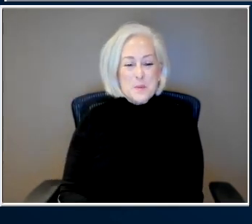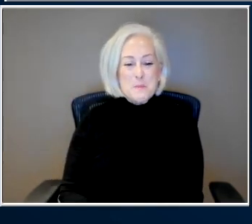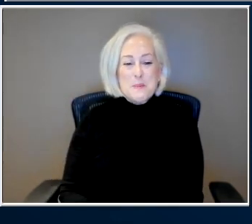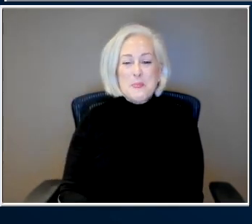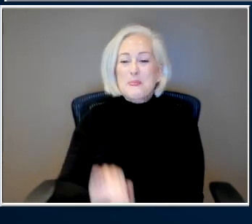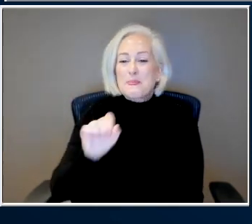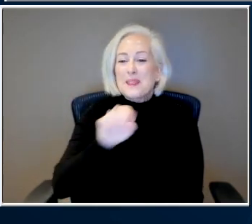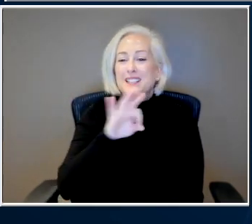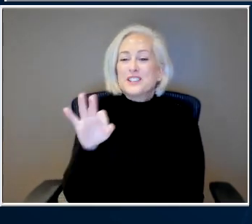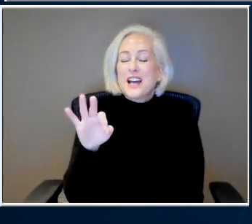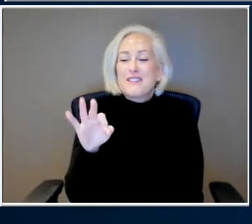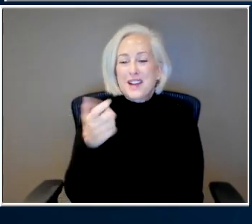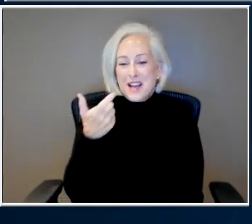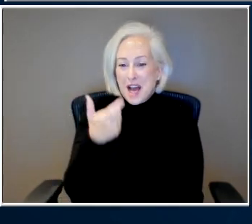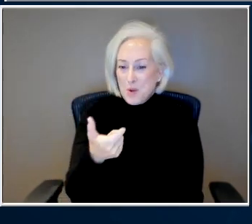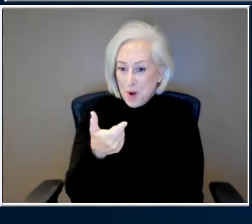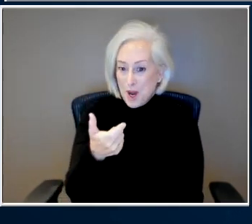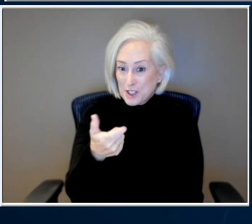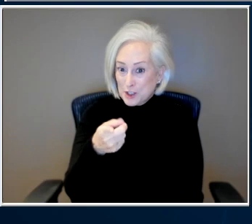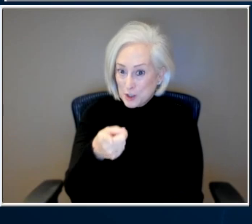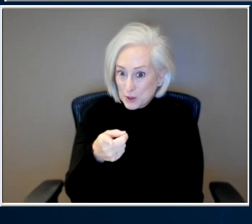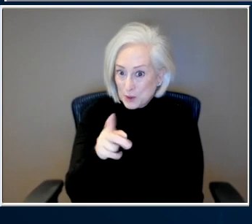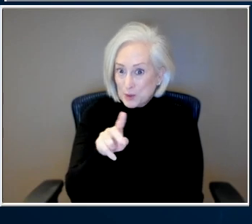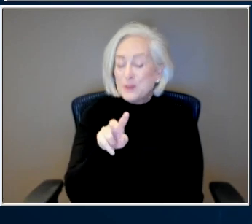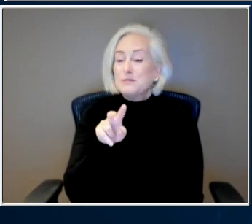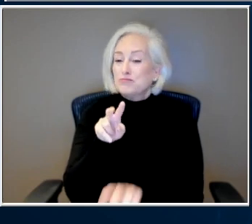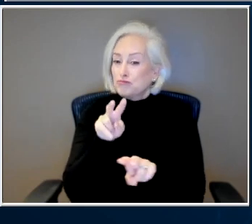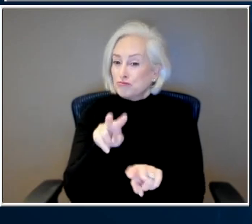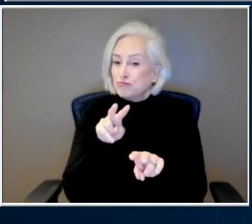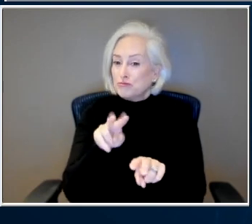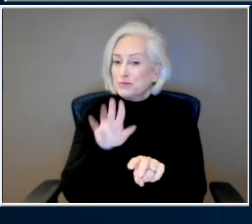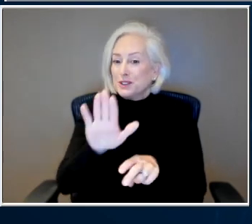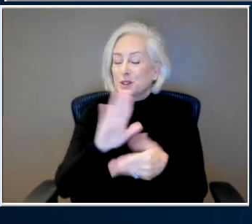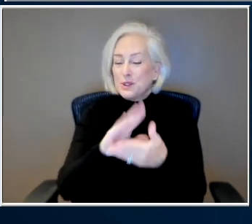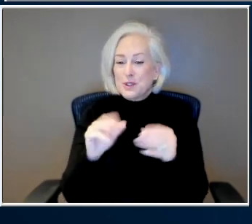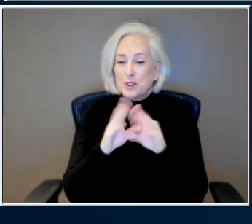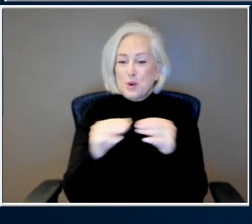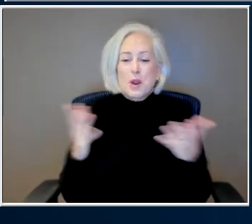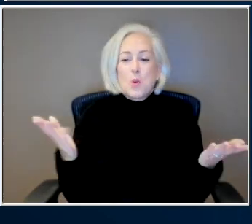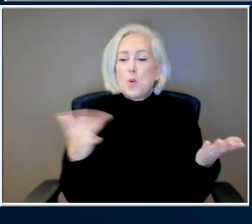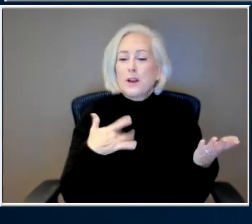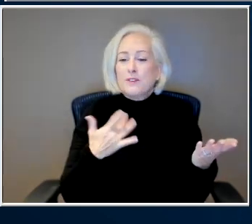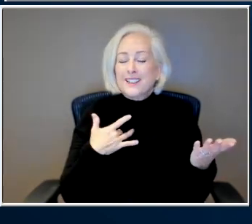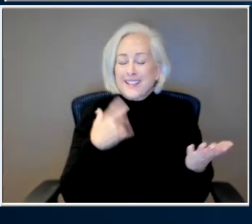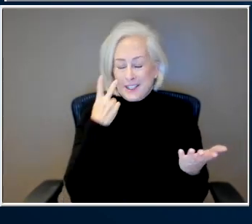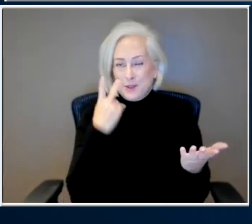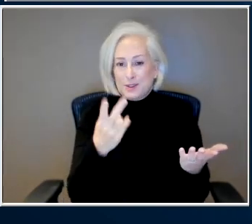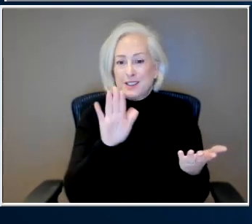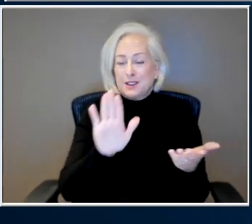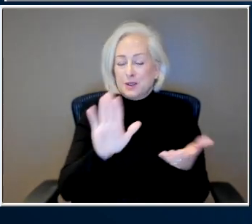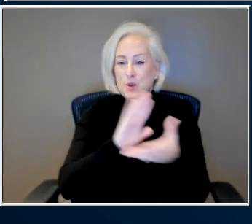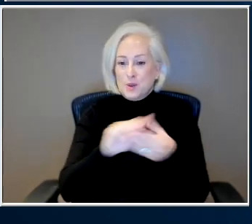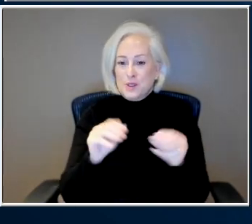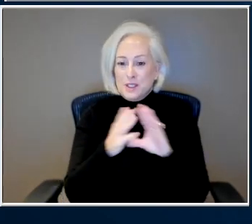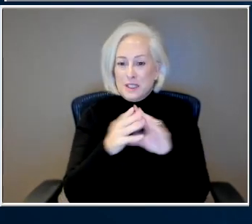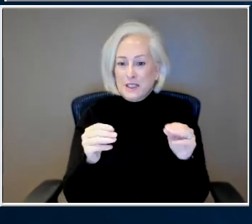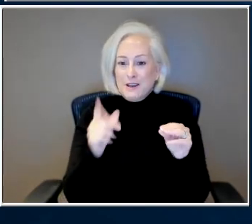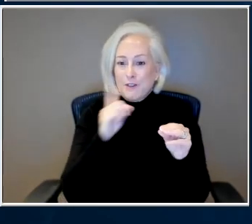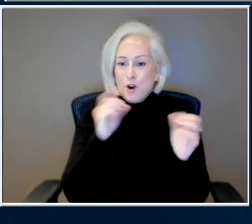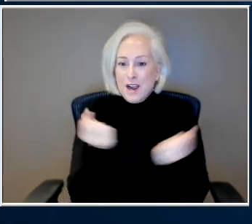you watching your story. What was that like, seeing your story there for all of us to